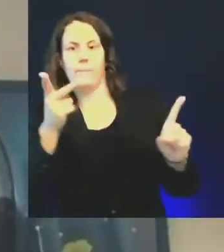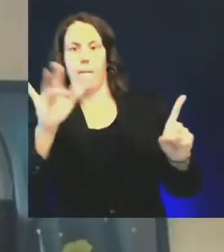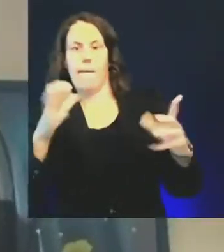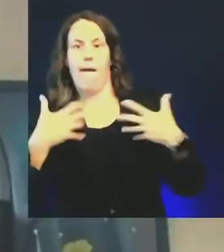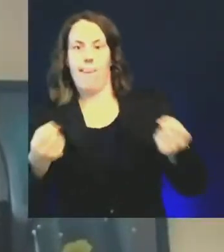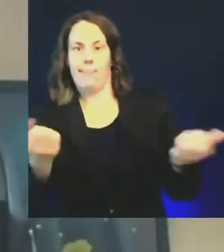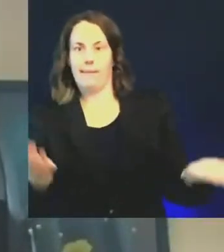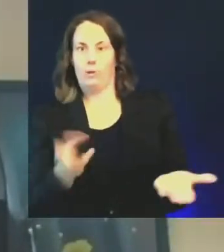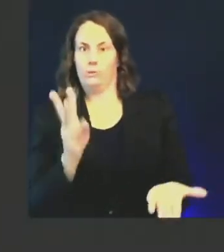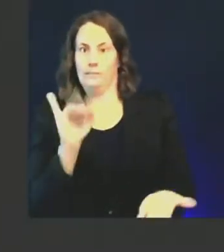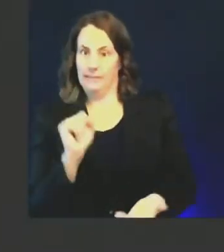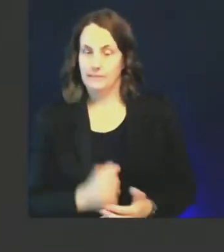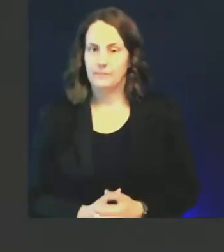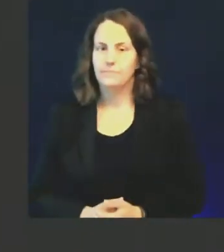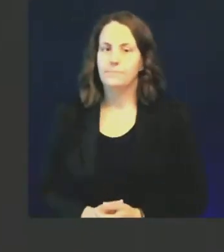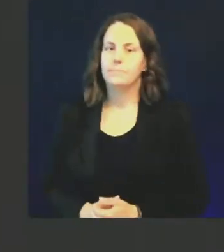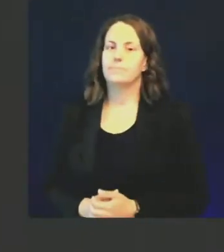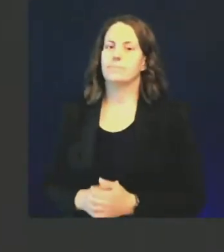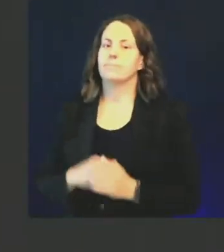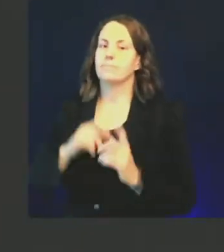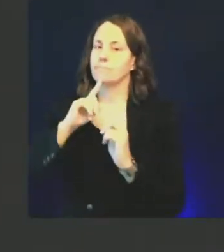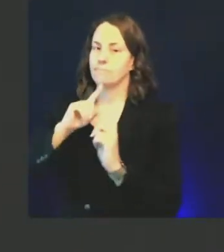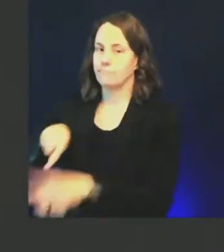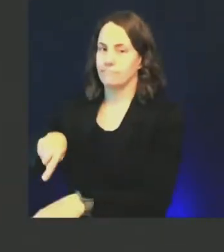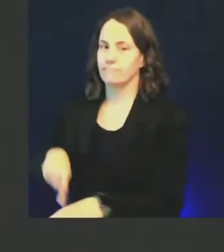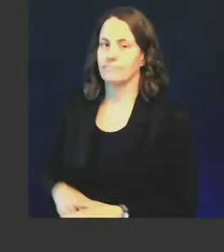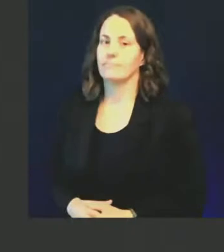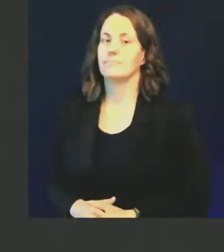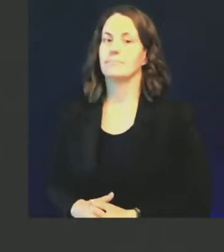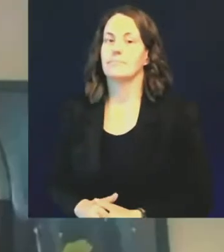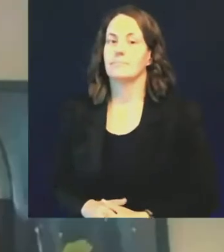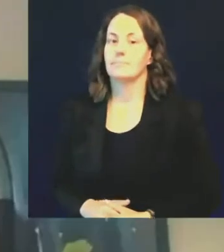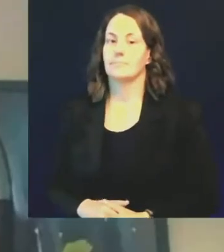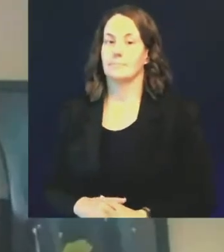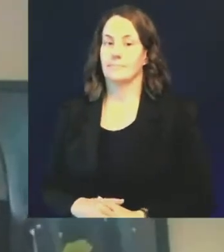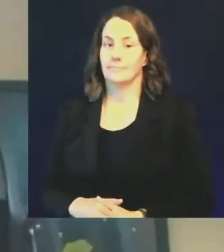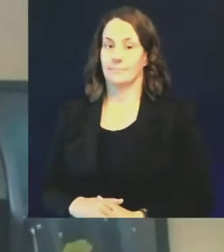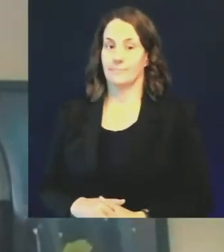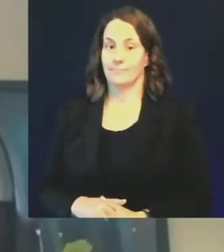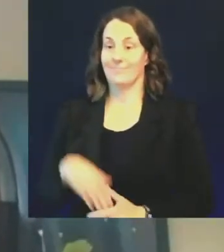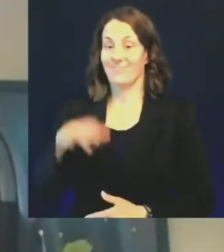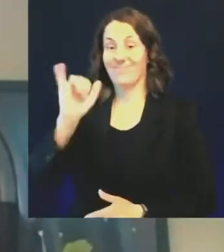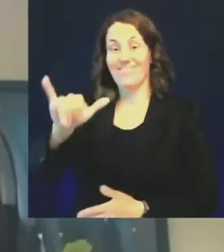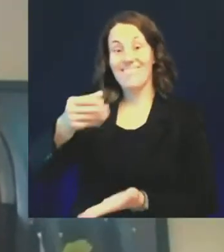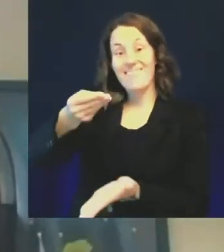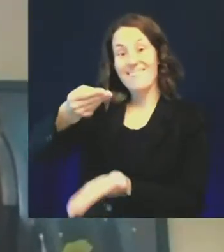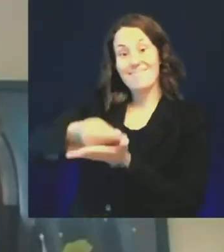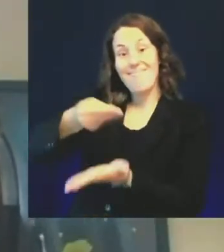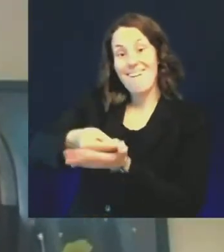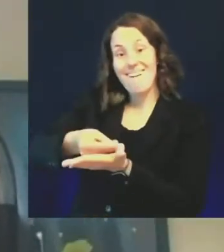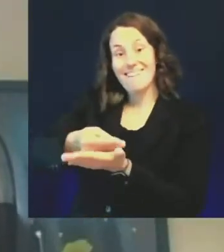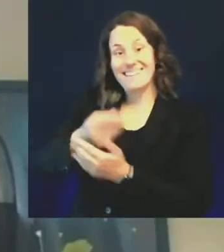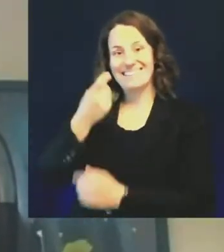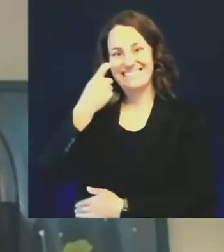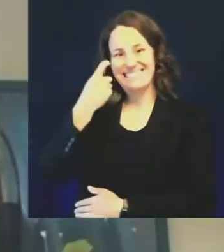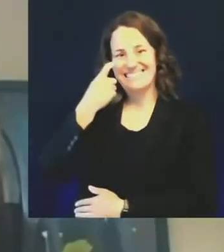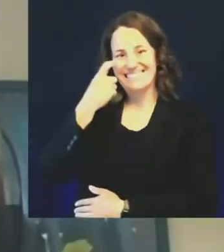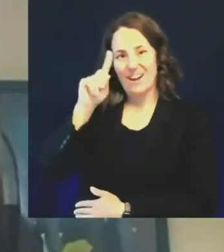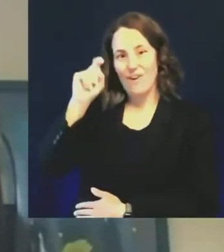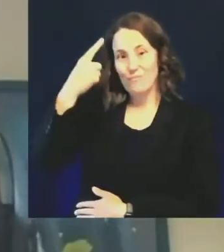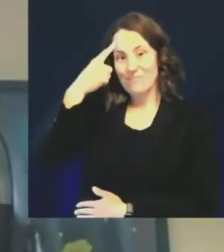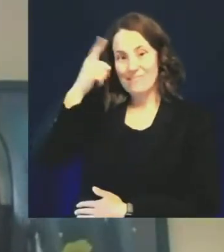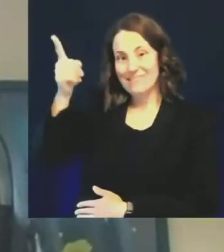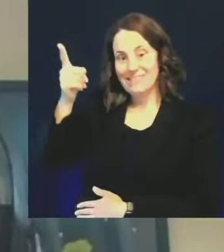significant increases in the budget that was passed in dollars devoted to public health. And